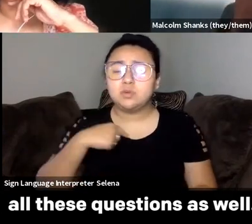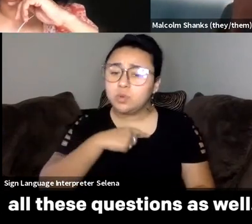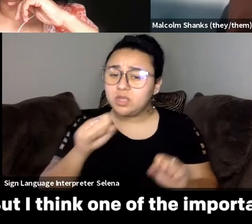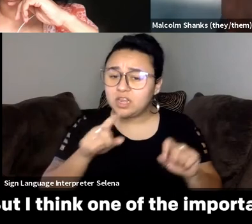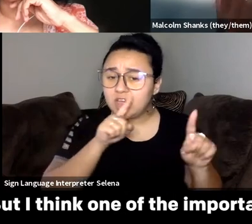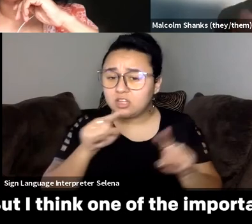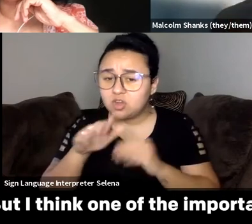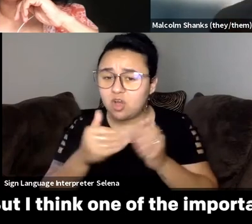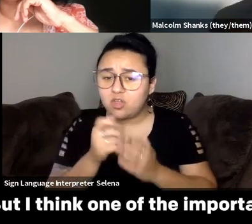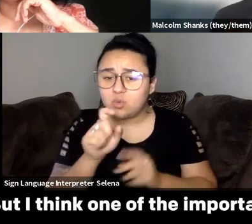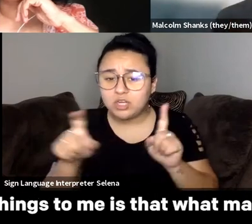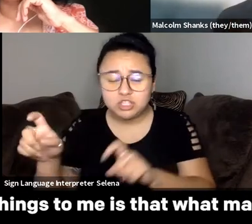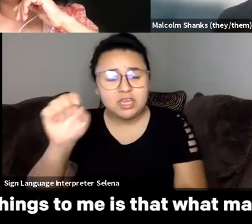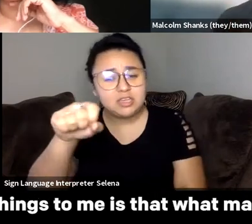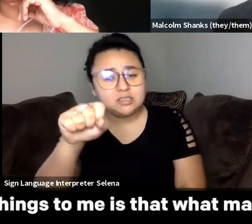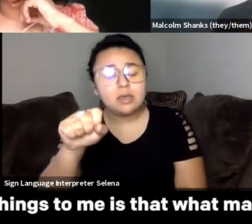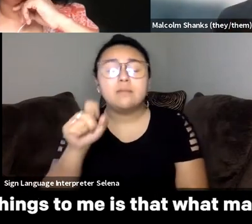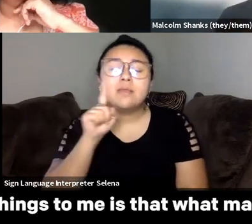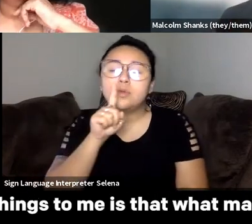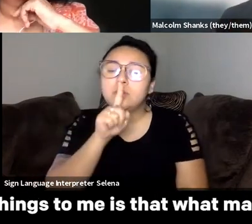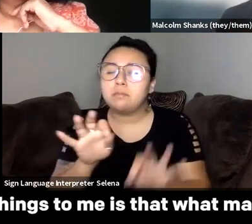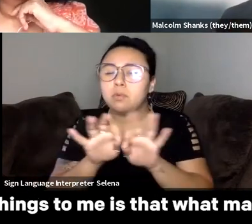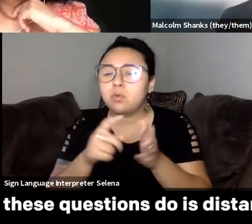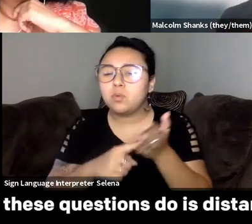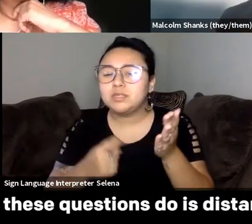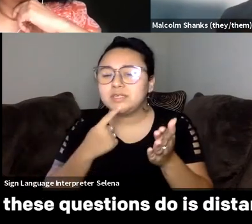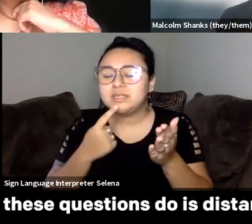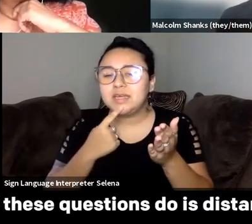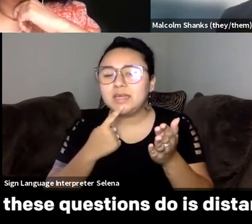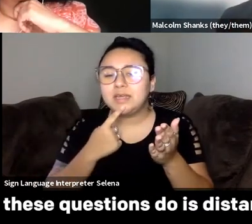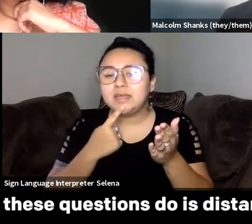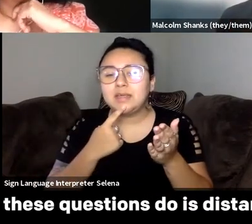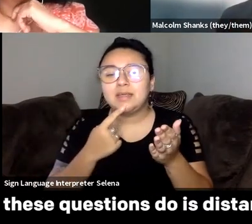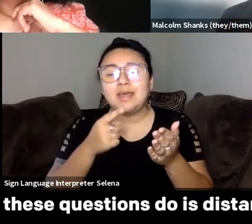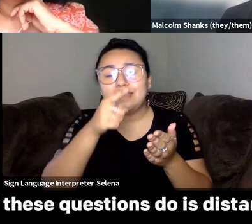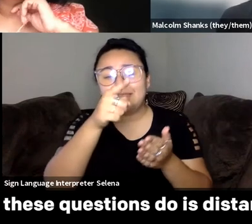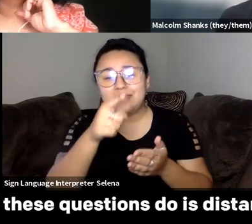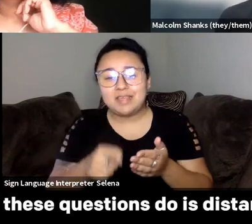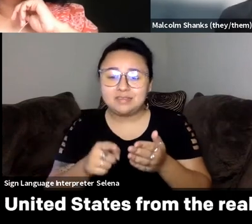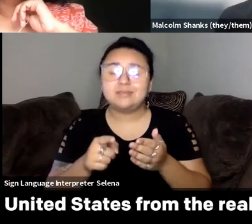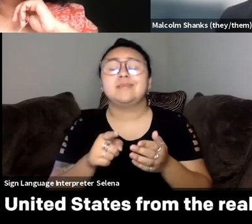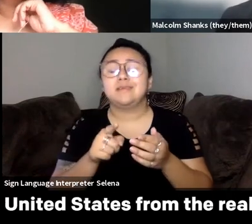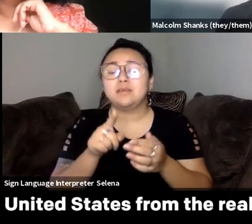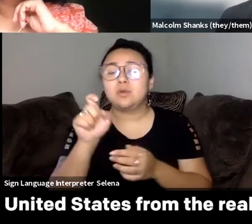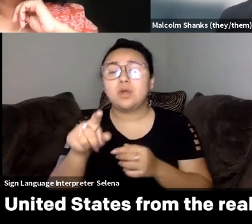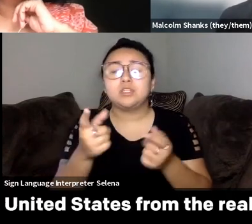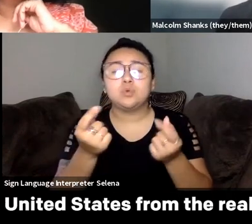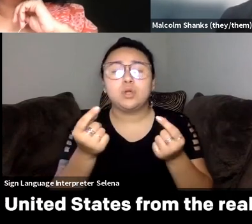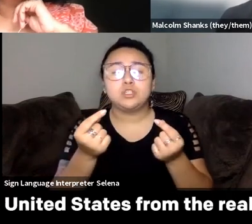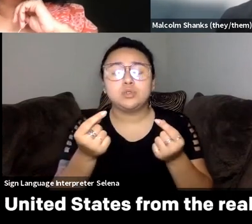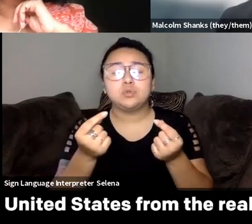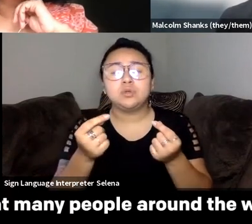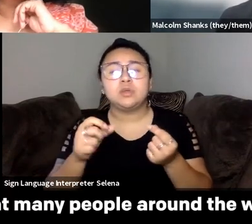well, but I think one of the important things to name is that what many of these questions do is distance the United States from